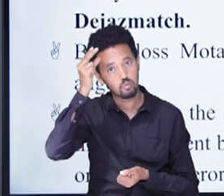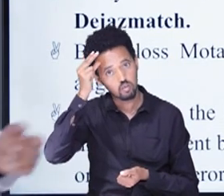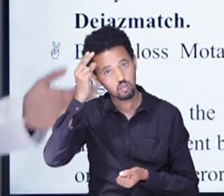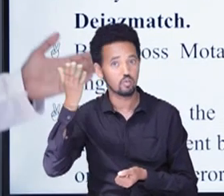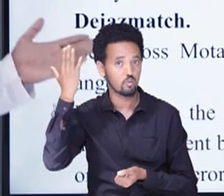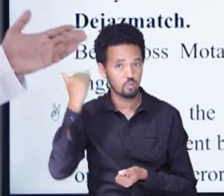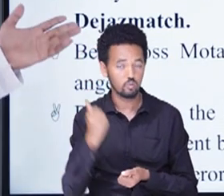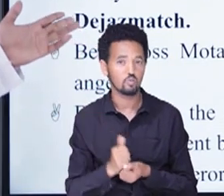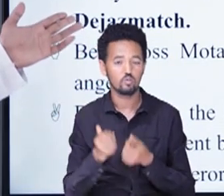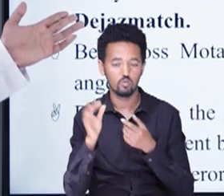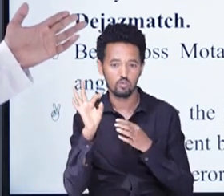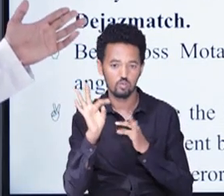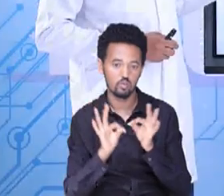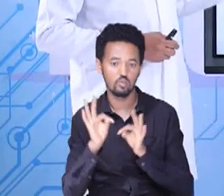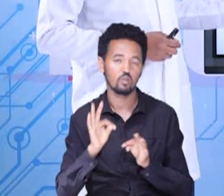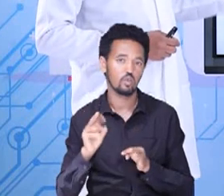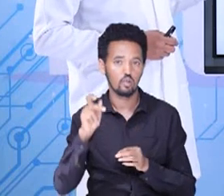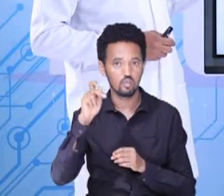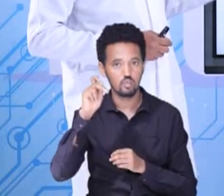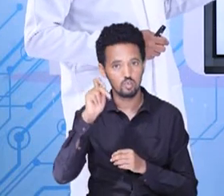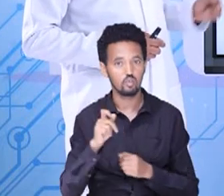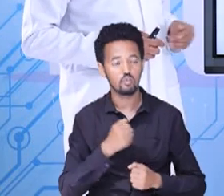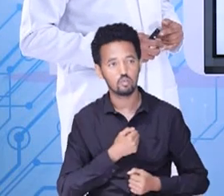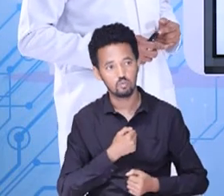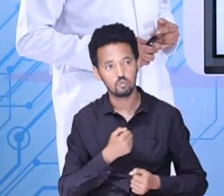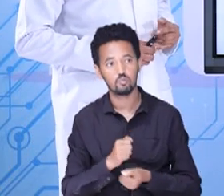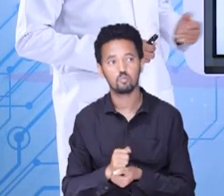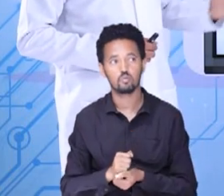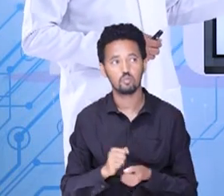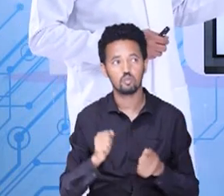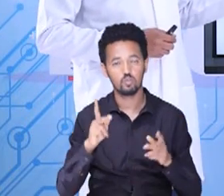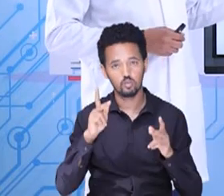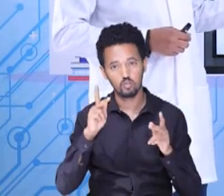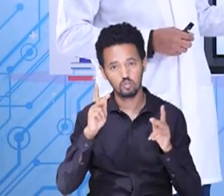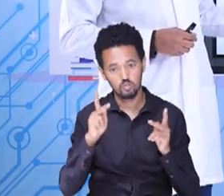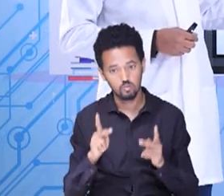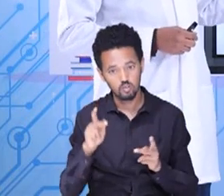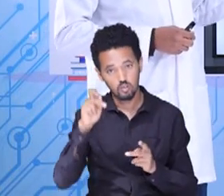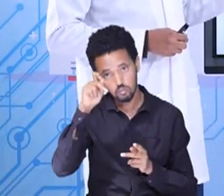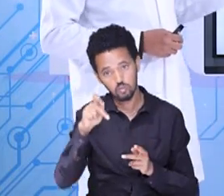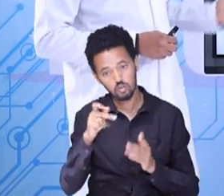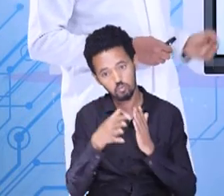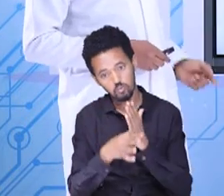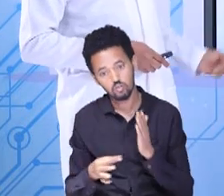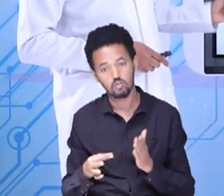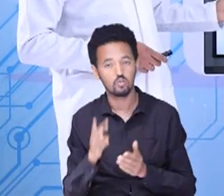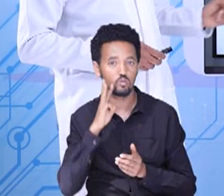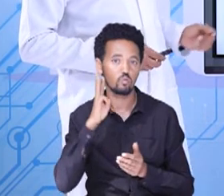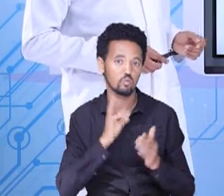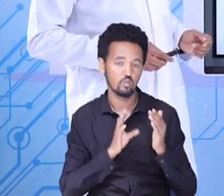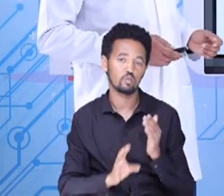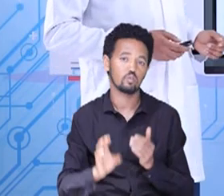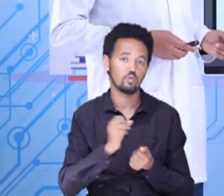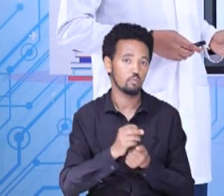with only the title of Dejazmach. Then Balai lost Mot and part of Debre Marcos. He was angered. Then